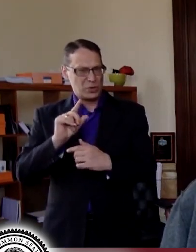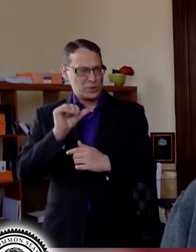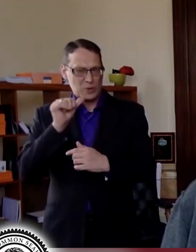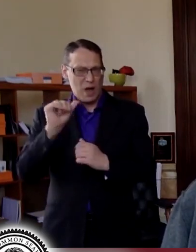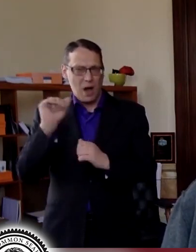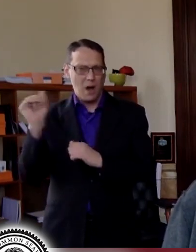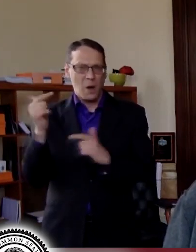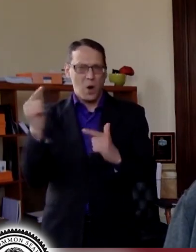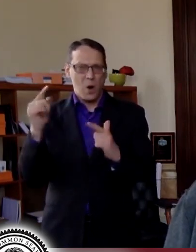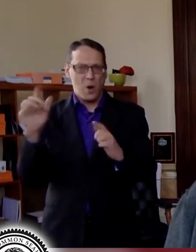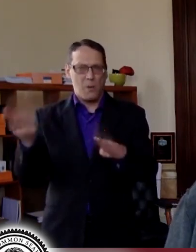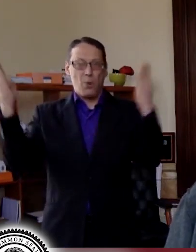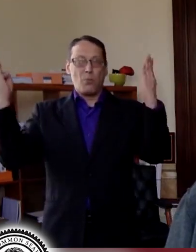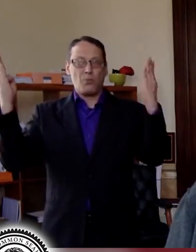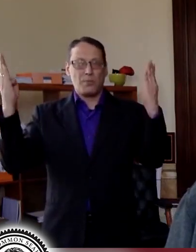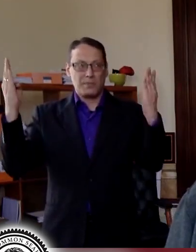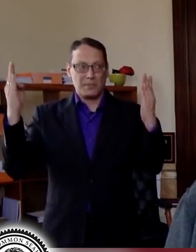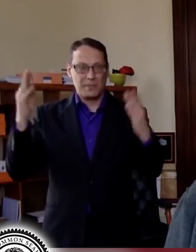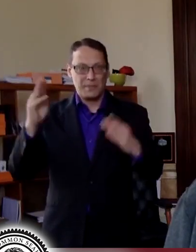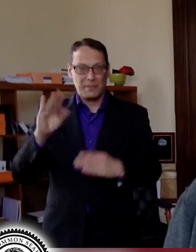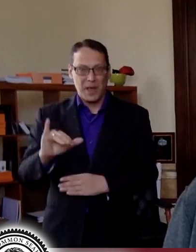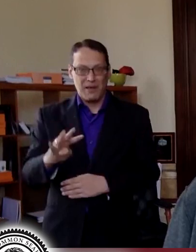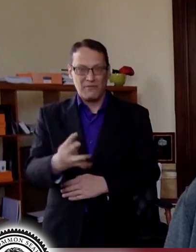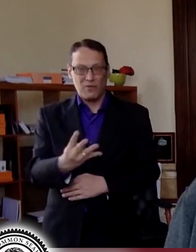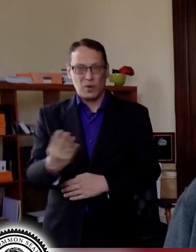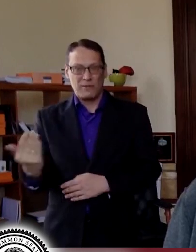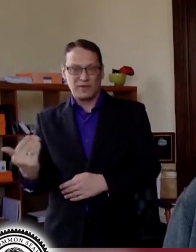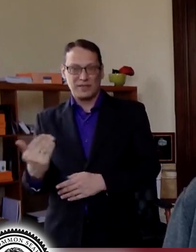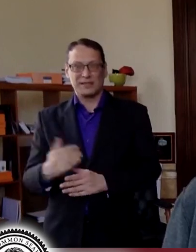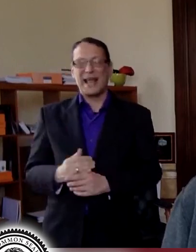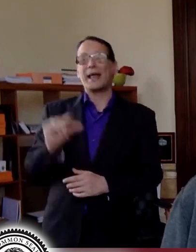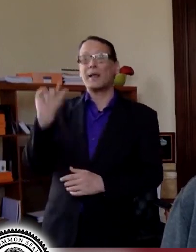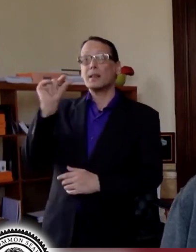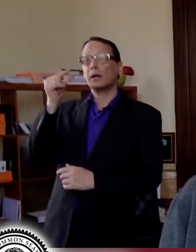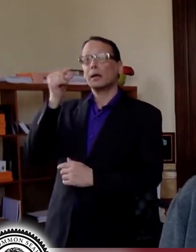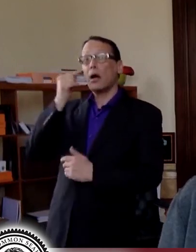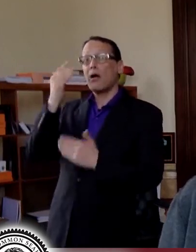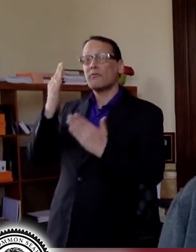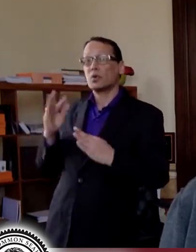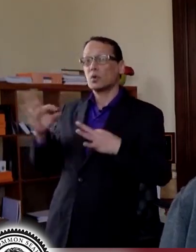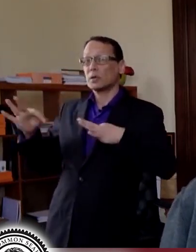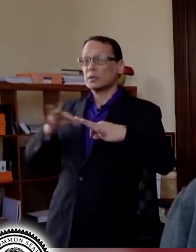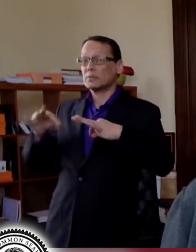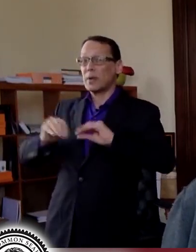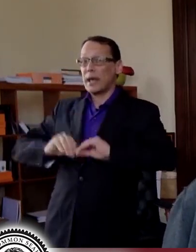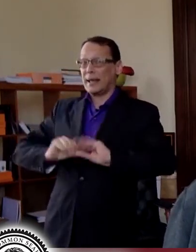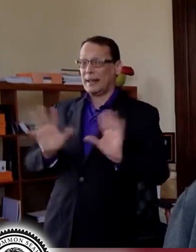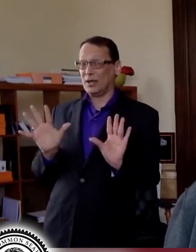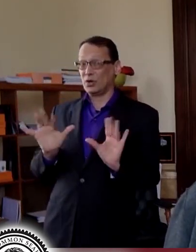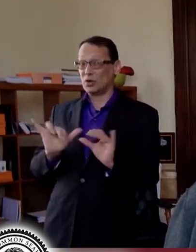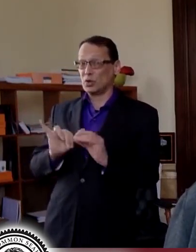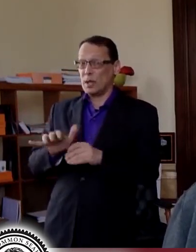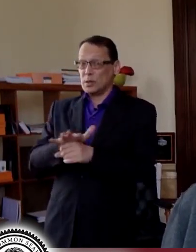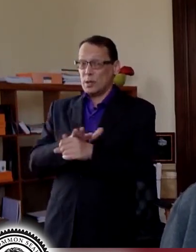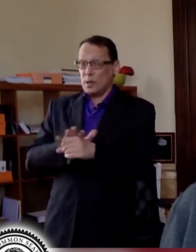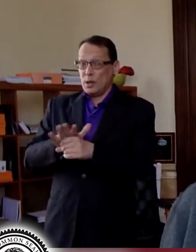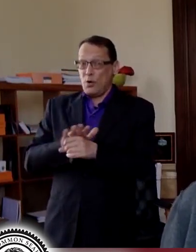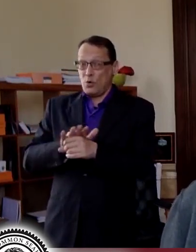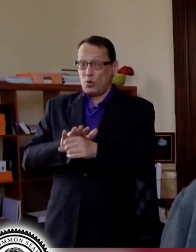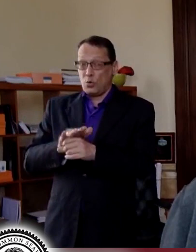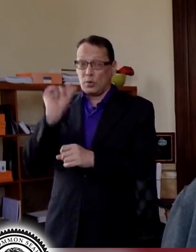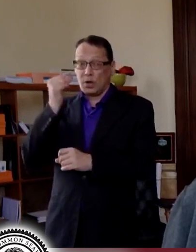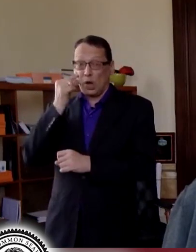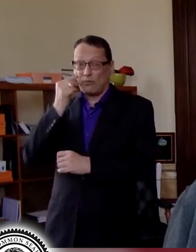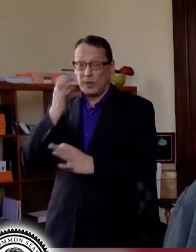suddenly opening between May 4th and May 15th? Well, the governor's made it very clear that this is up to the local jurisdictions. Some